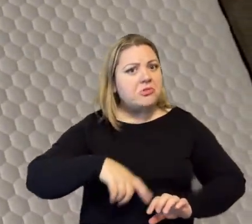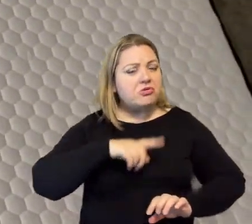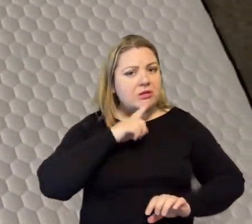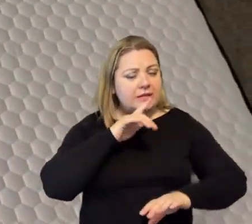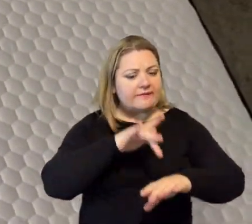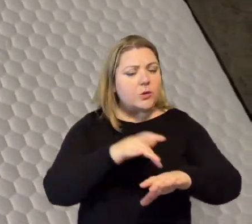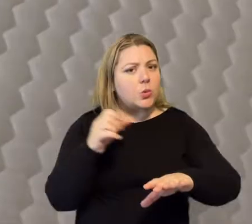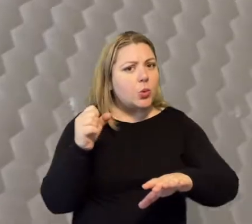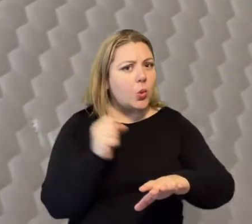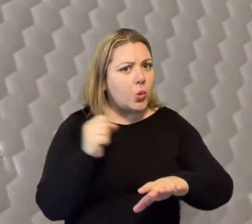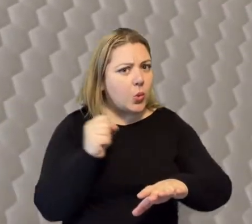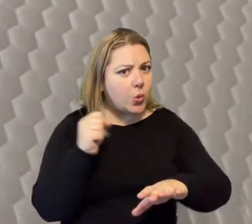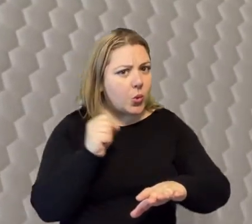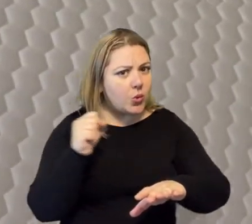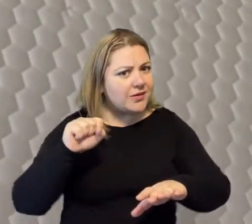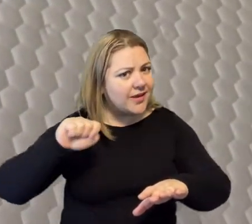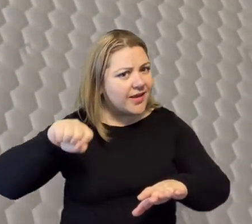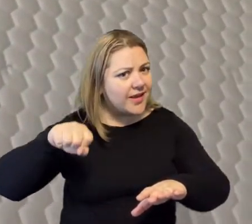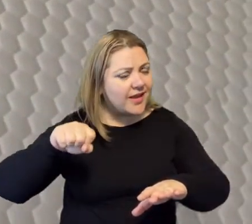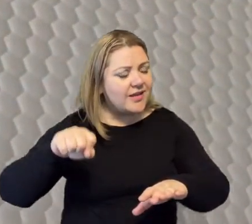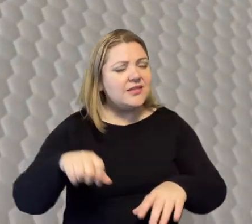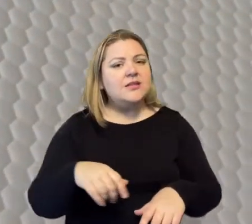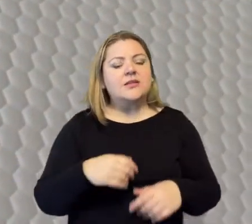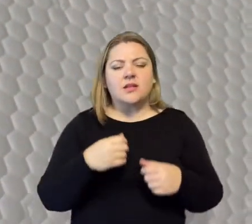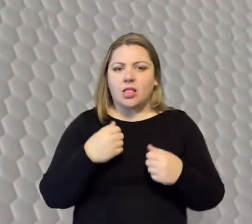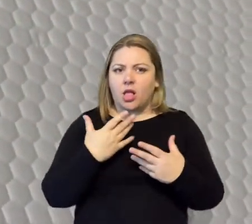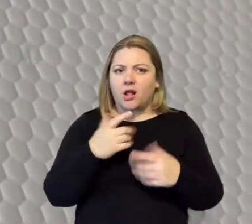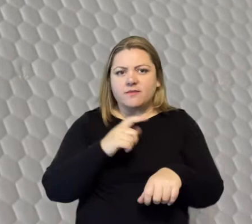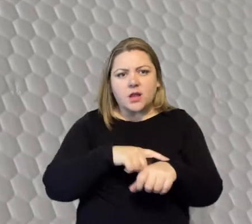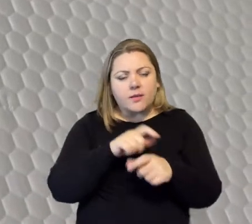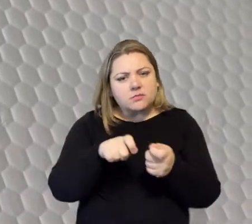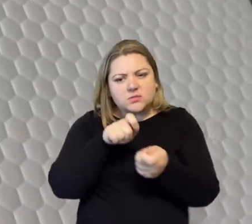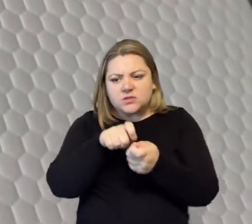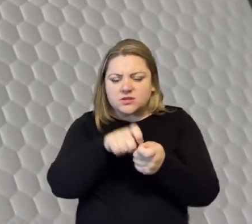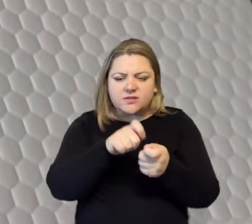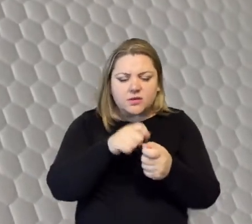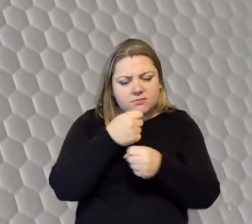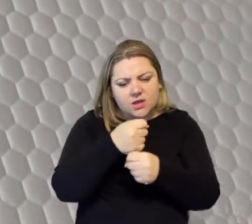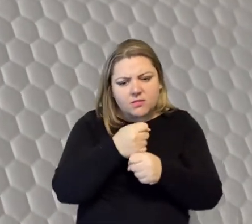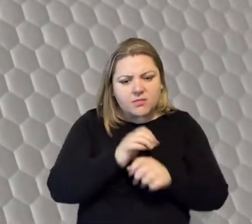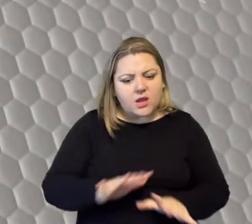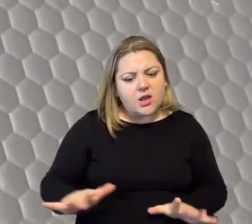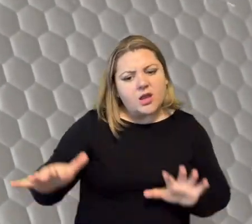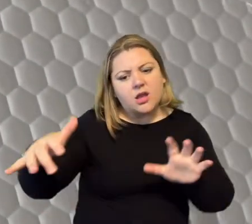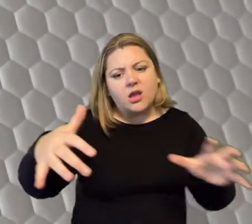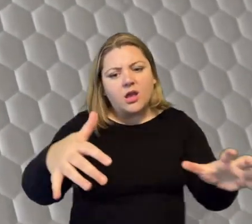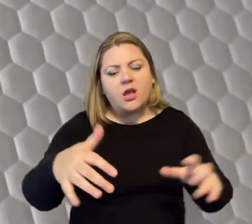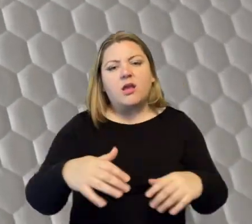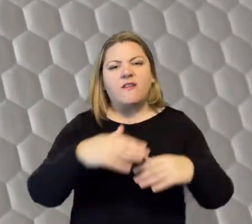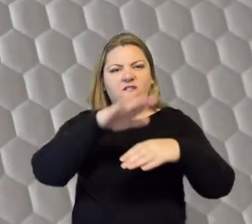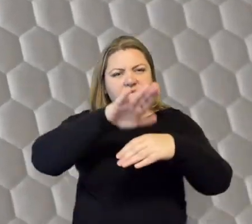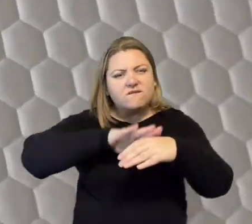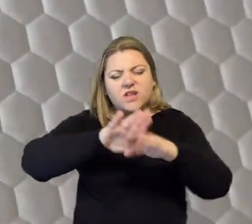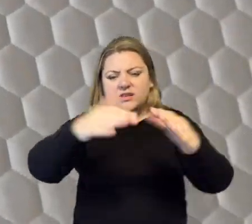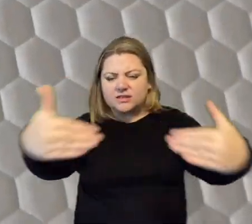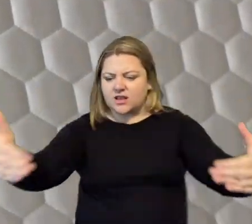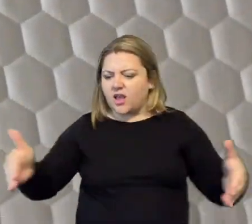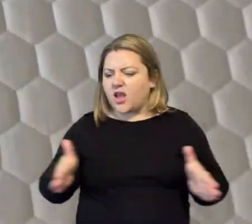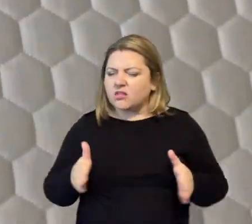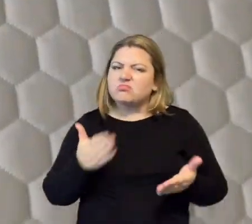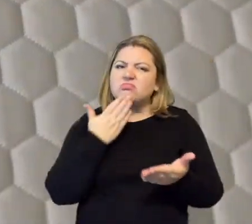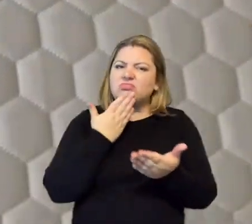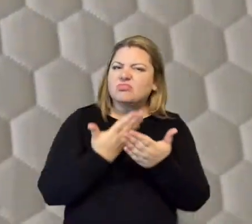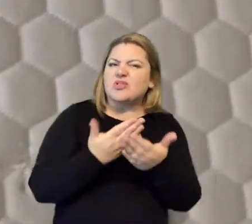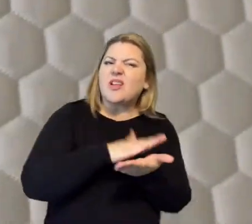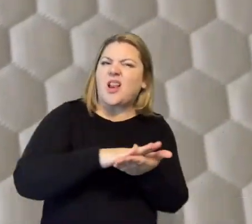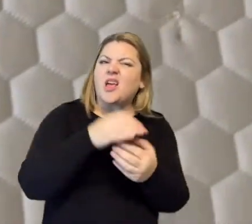cooling, and there's a lot of detail on it as well as even on the side. Like the mattress is just really well put